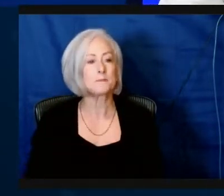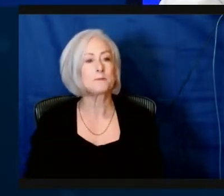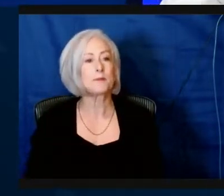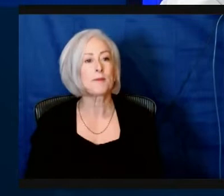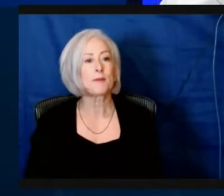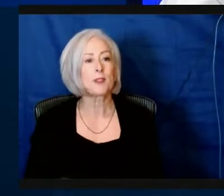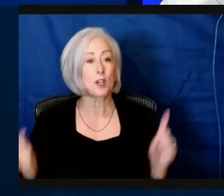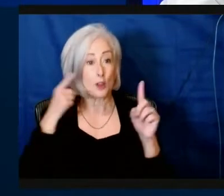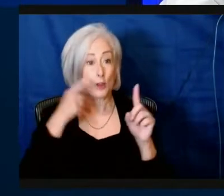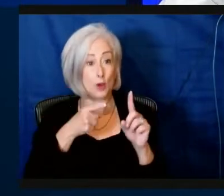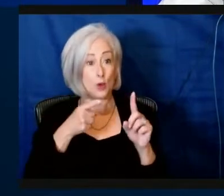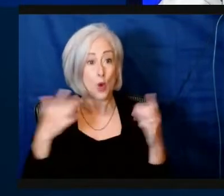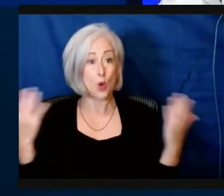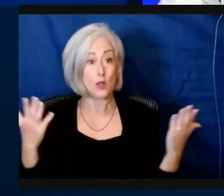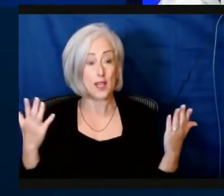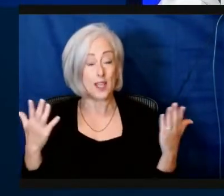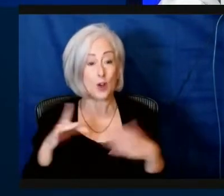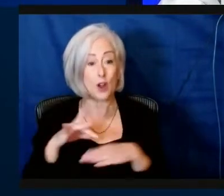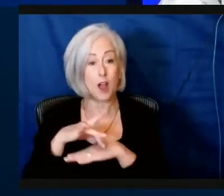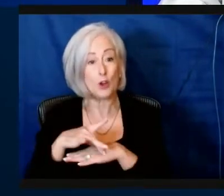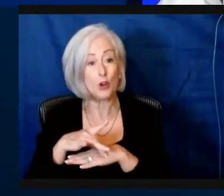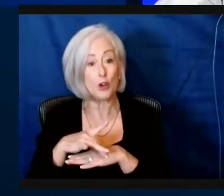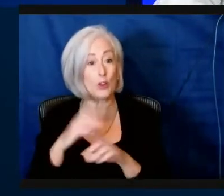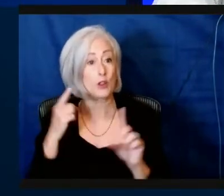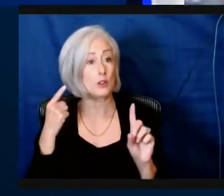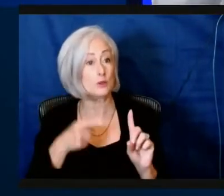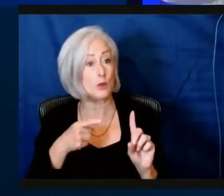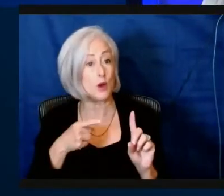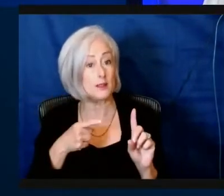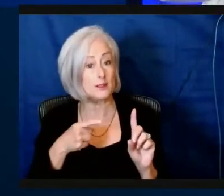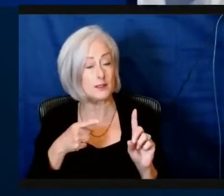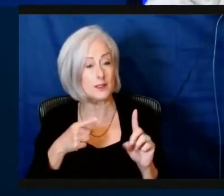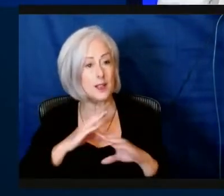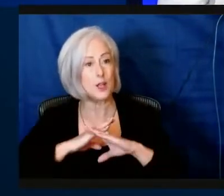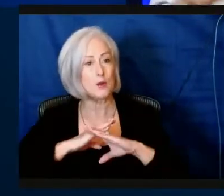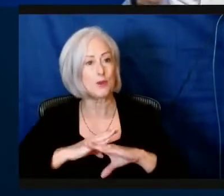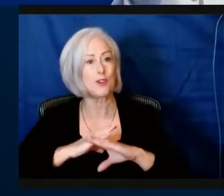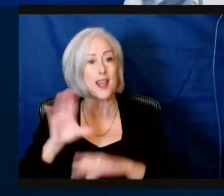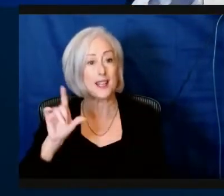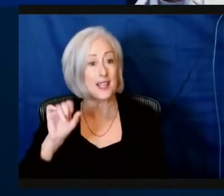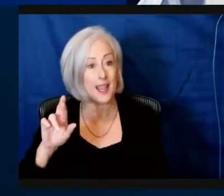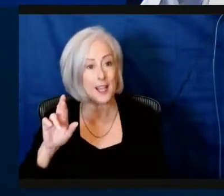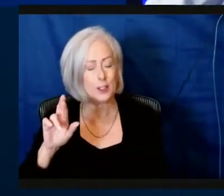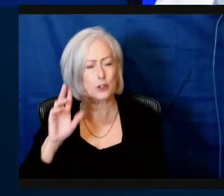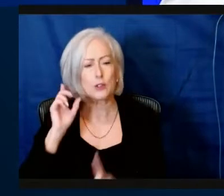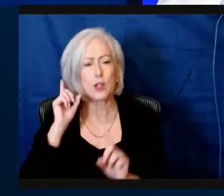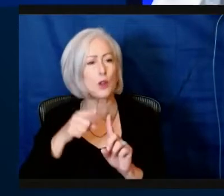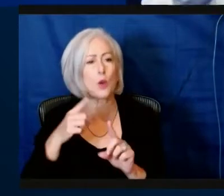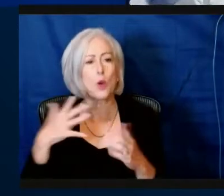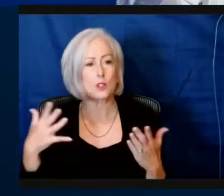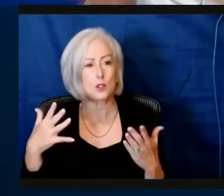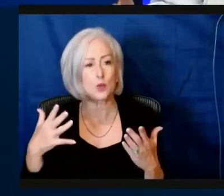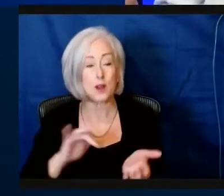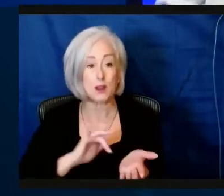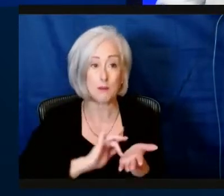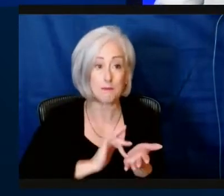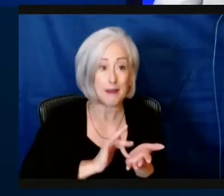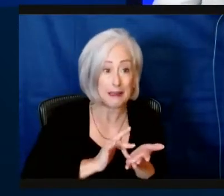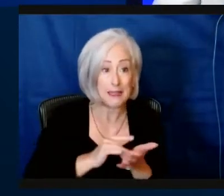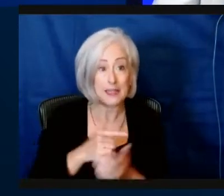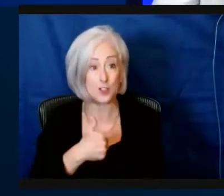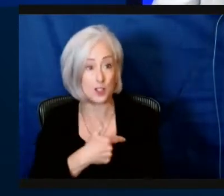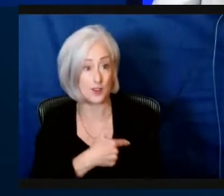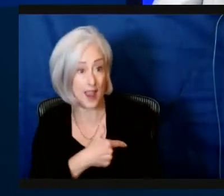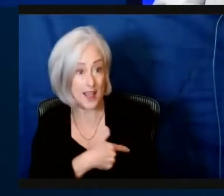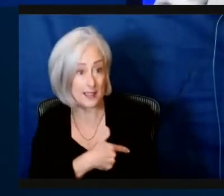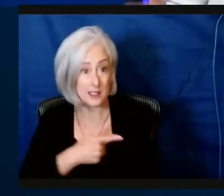cancer. What are we ultimately hoping to achieve? Medication, vaccine, treatment? I mean, what's the link between what you're doing here and being at